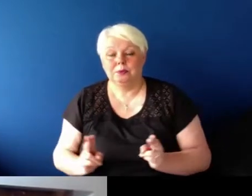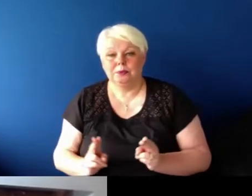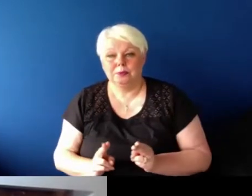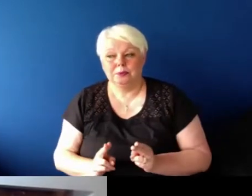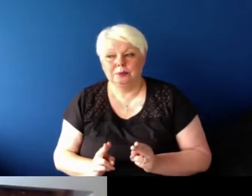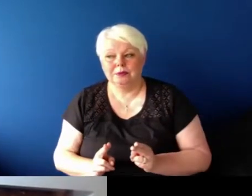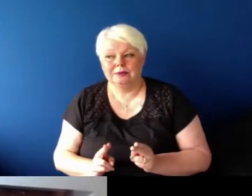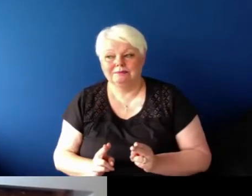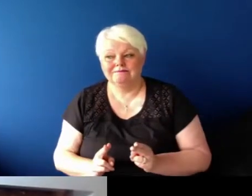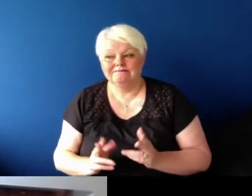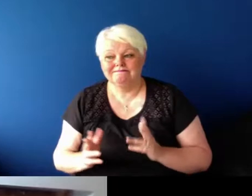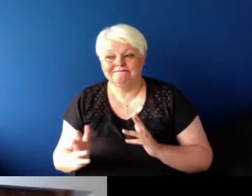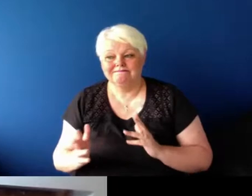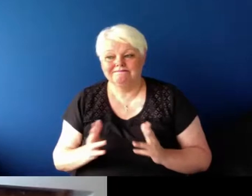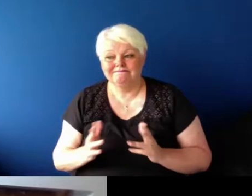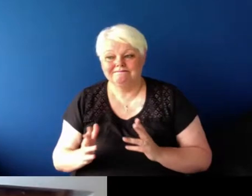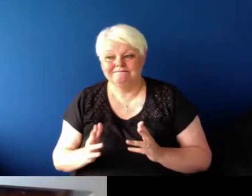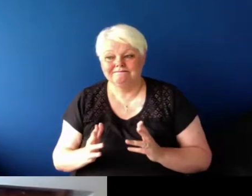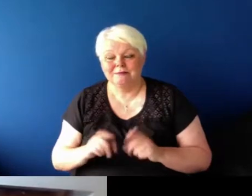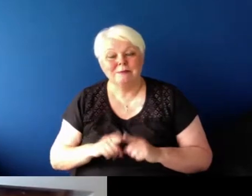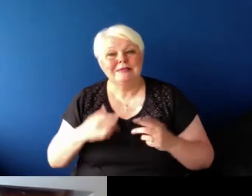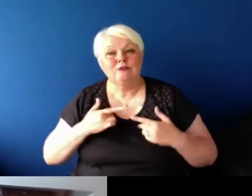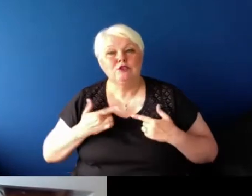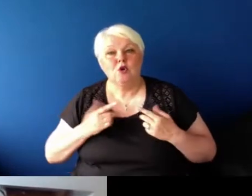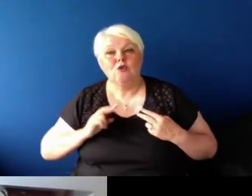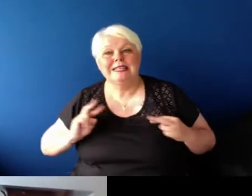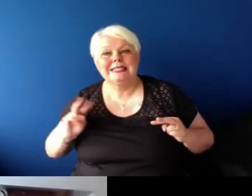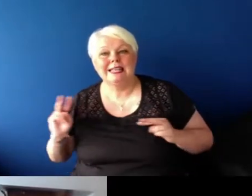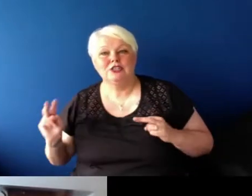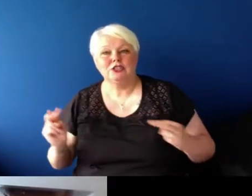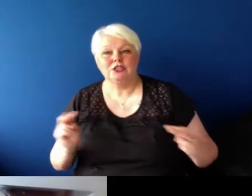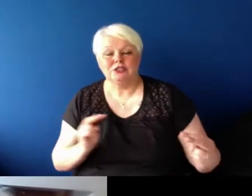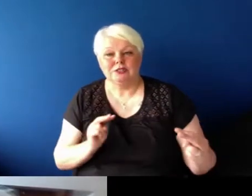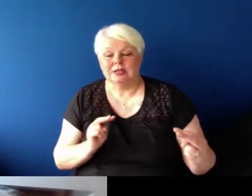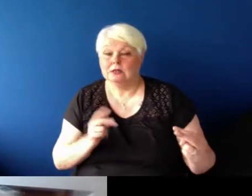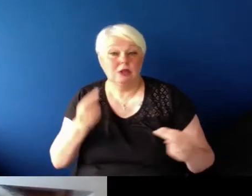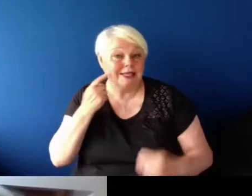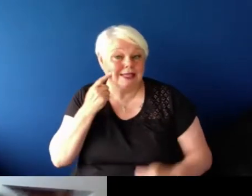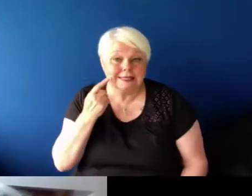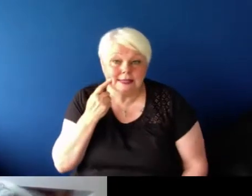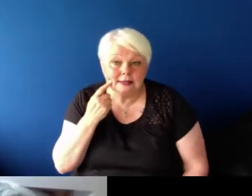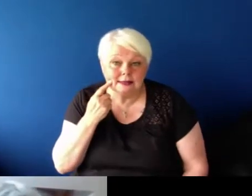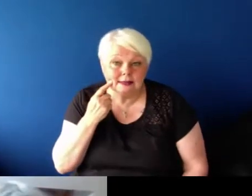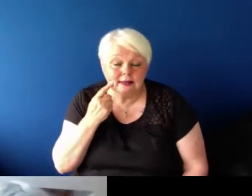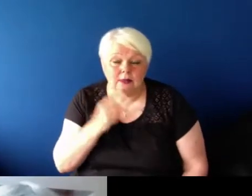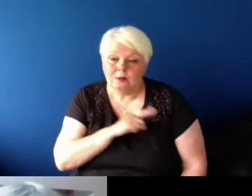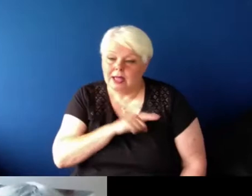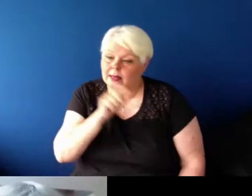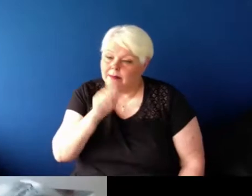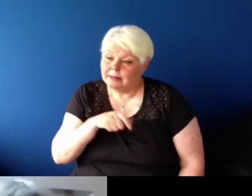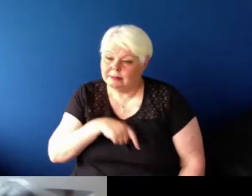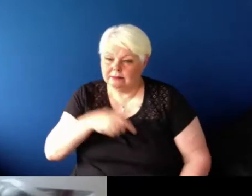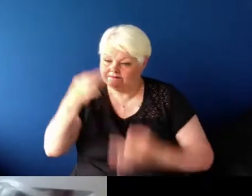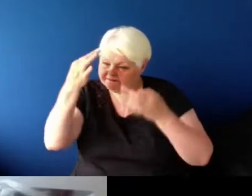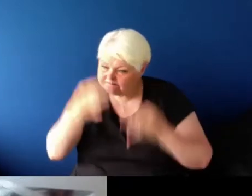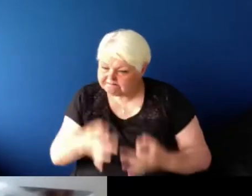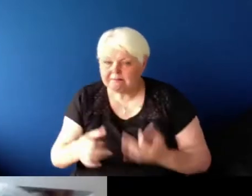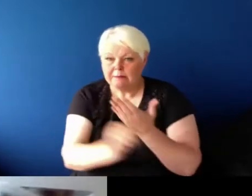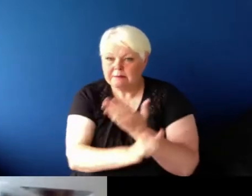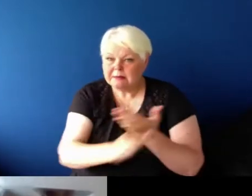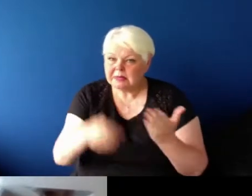But I wouldn't in any way say it's easy, because the people that will argue from strict biblical